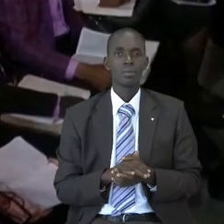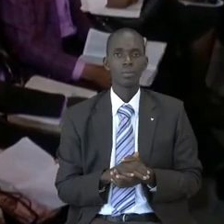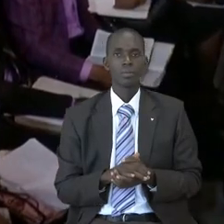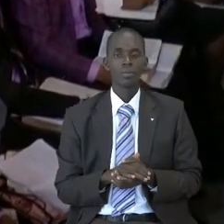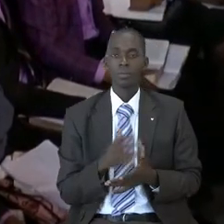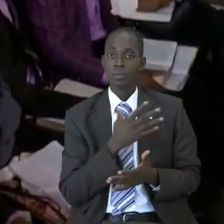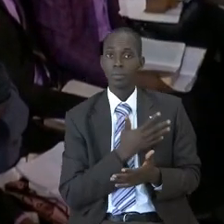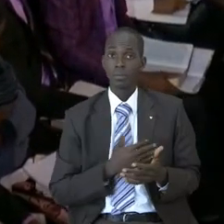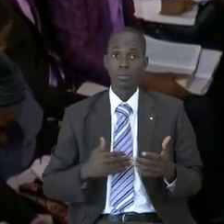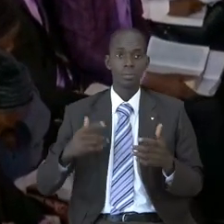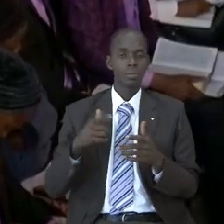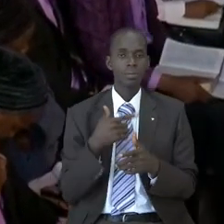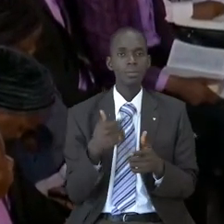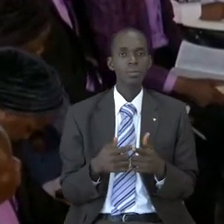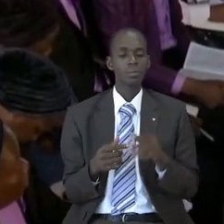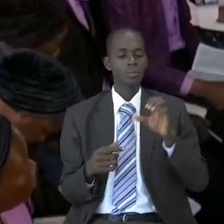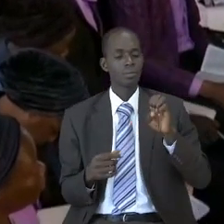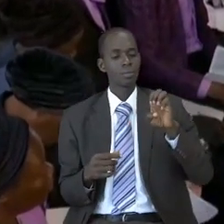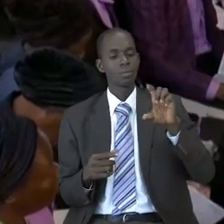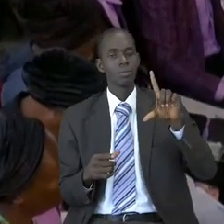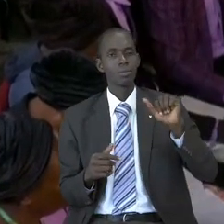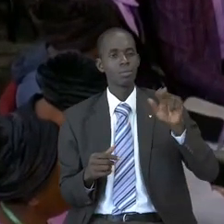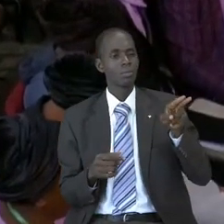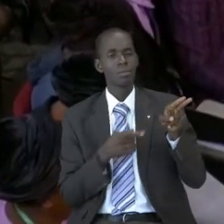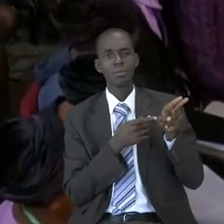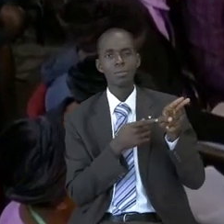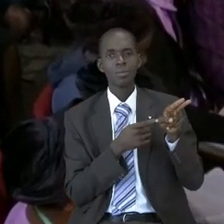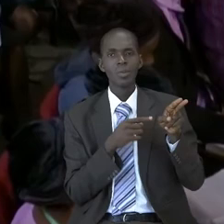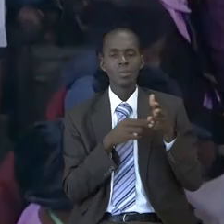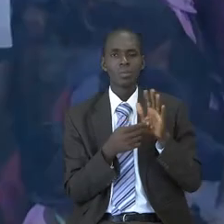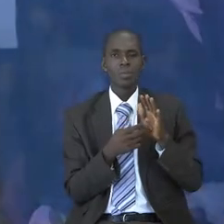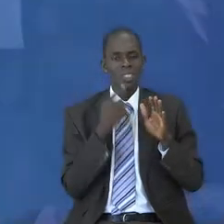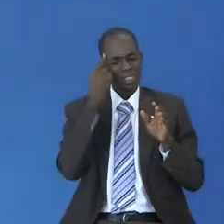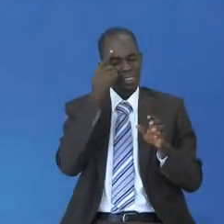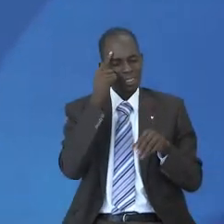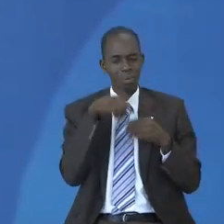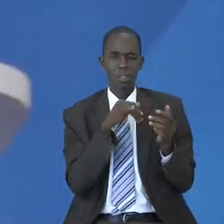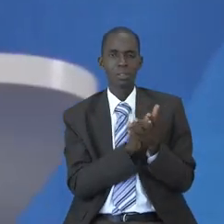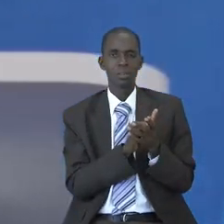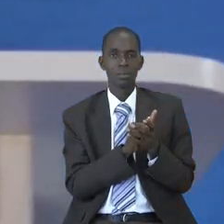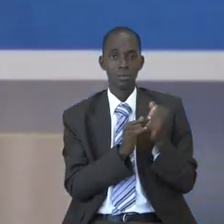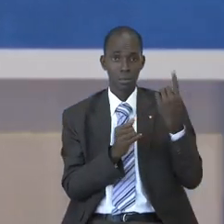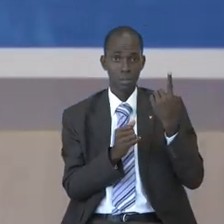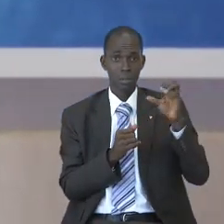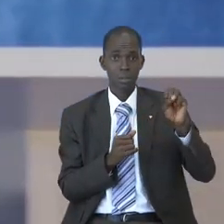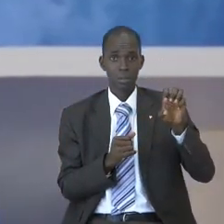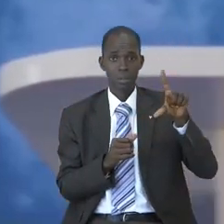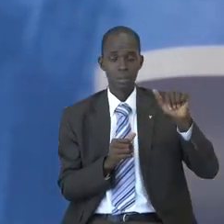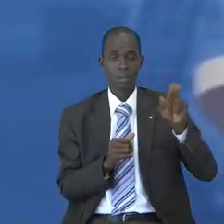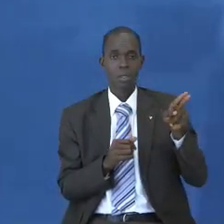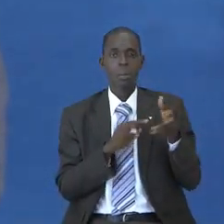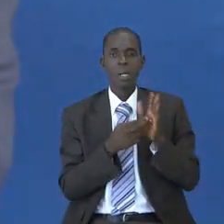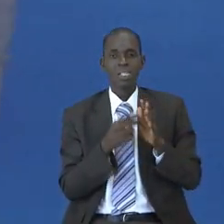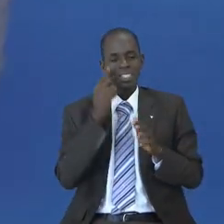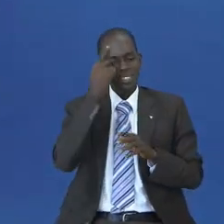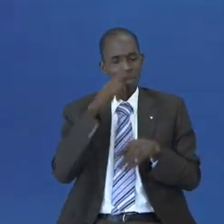And then sila. That means think about that. Meditate on that. Pause and think as you're